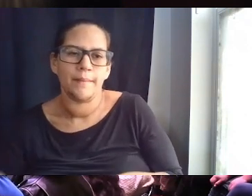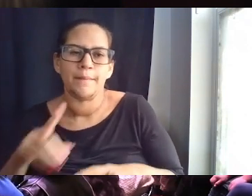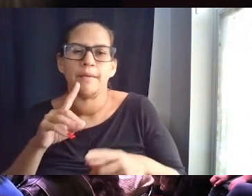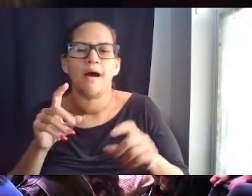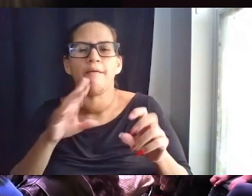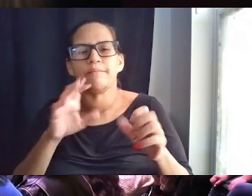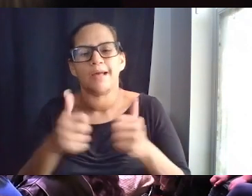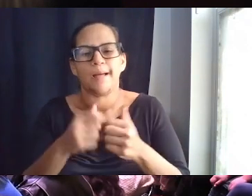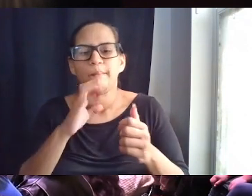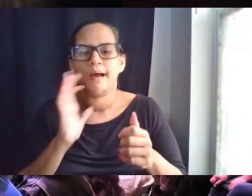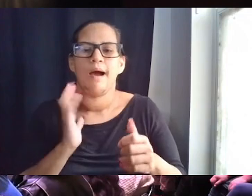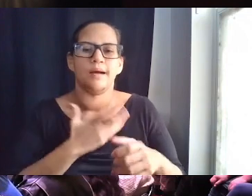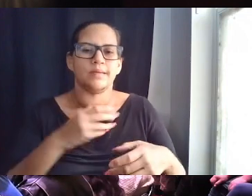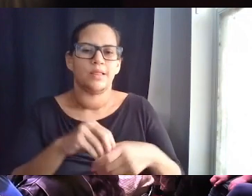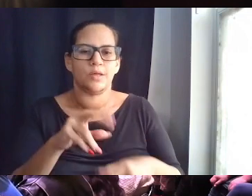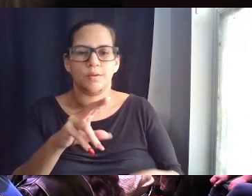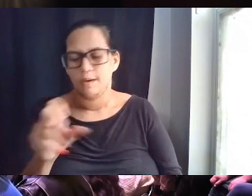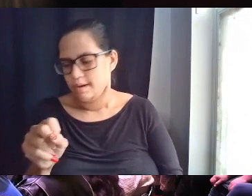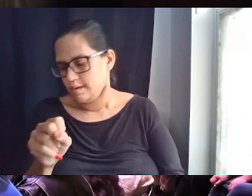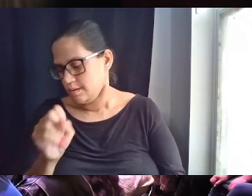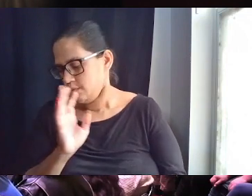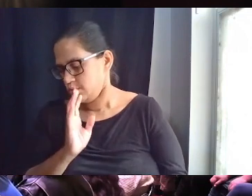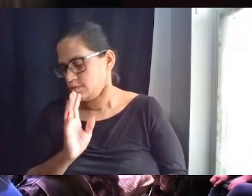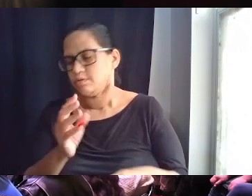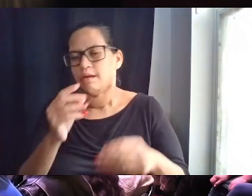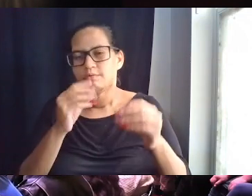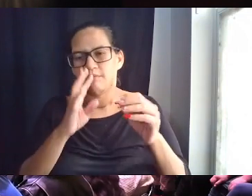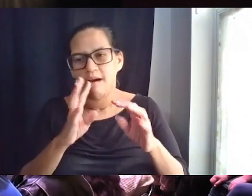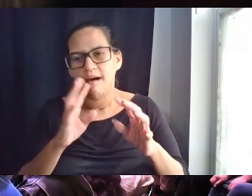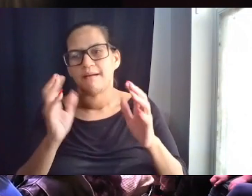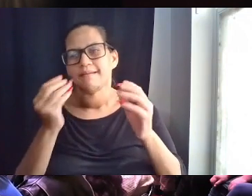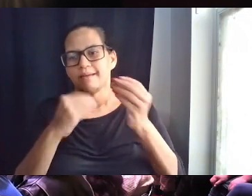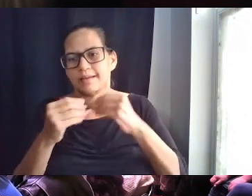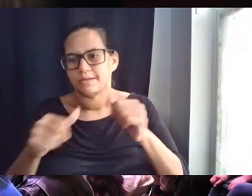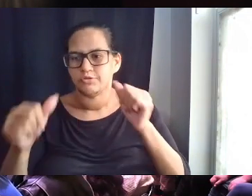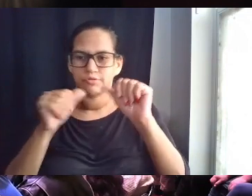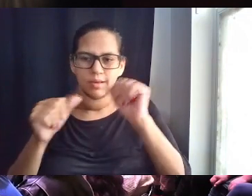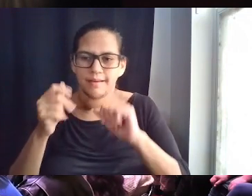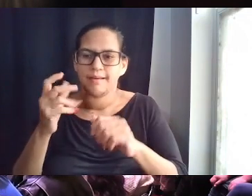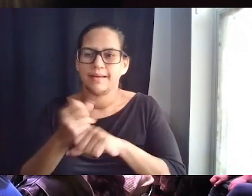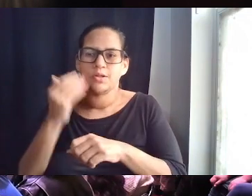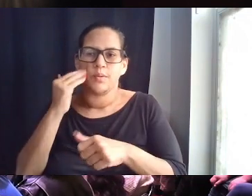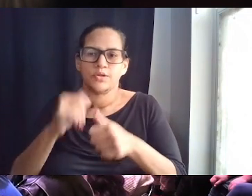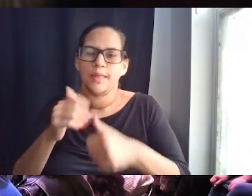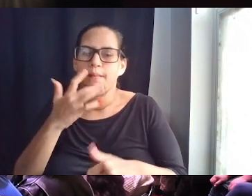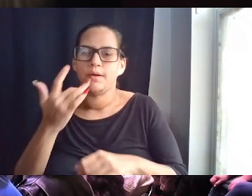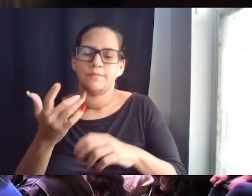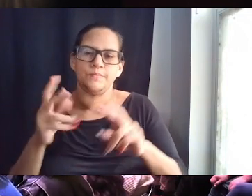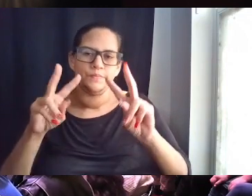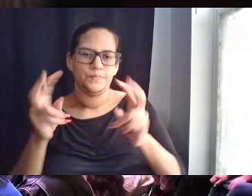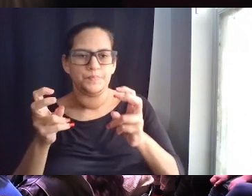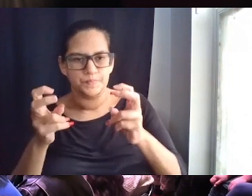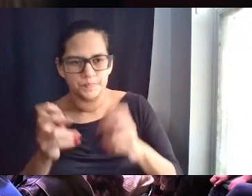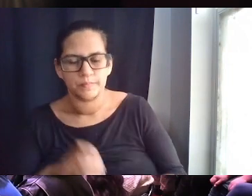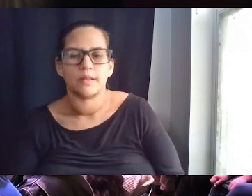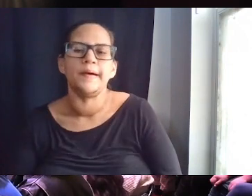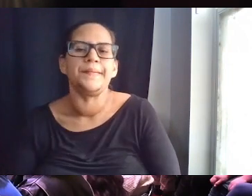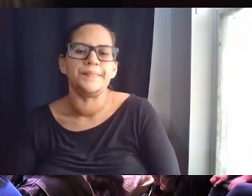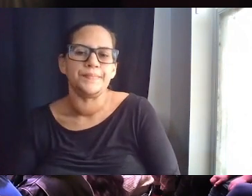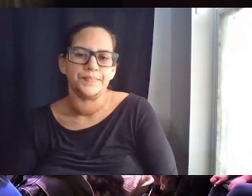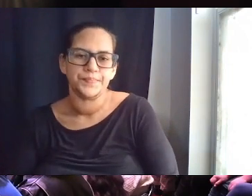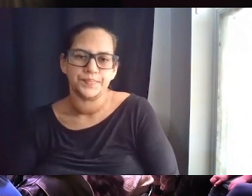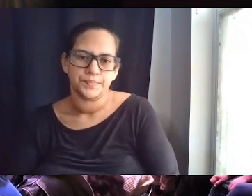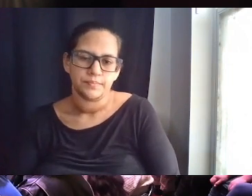talk, eat, drink, and get to know each other better, and let's see what happens," unquote. So, on May 18th and